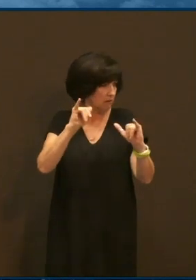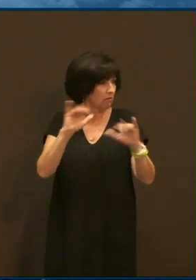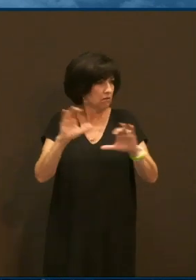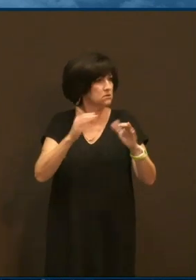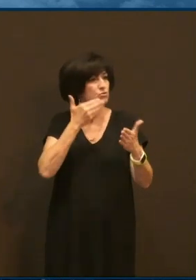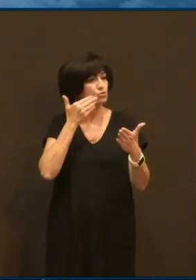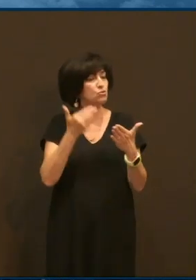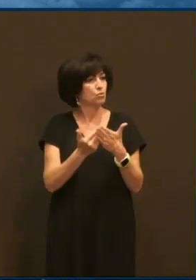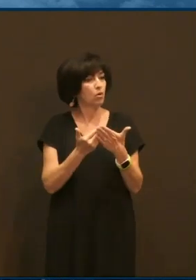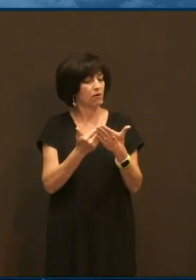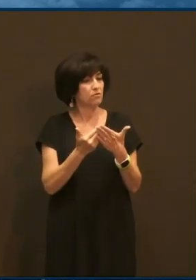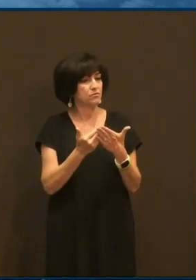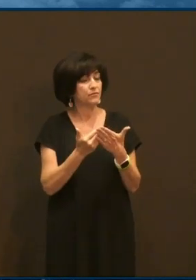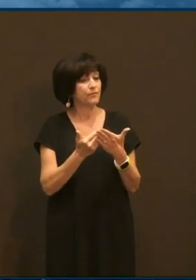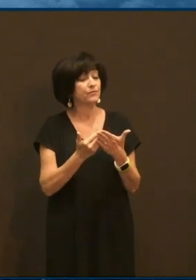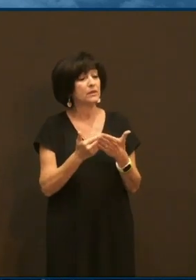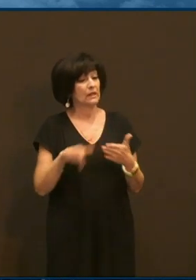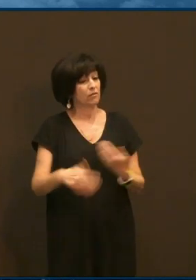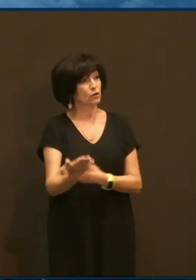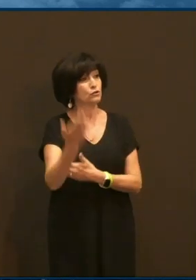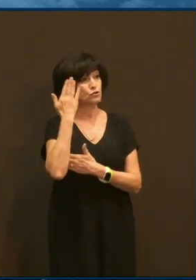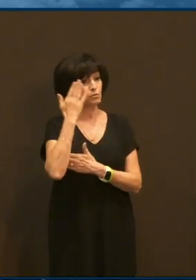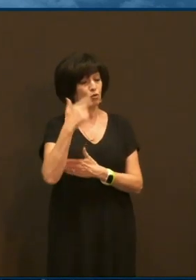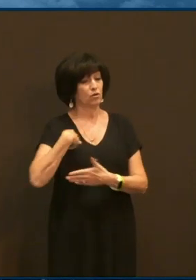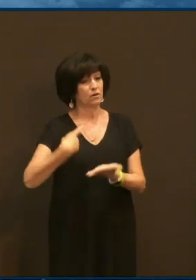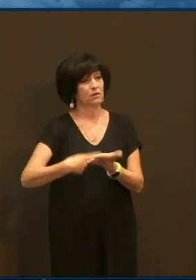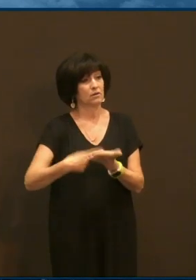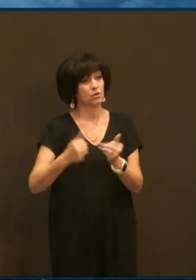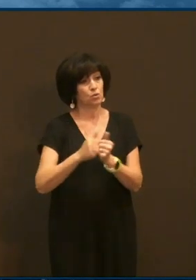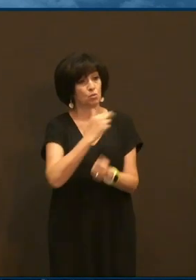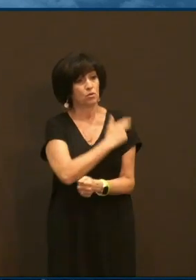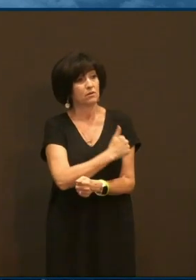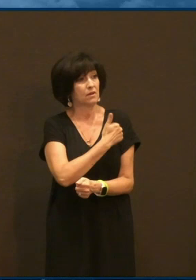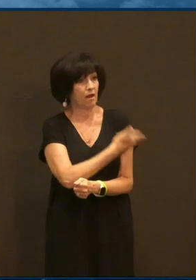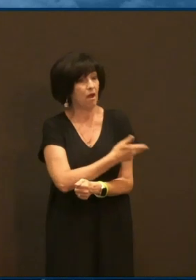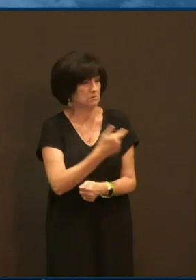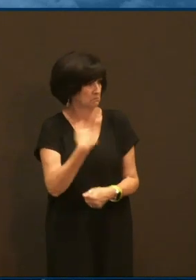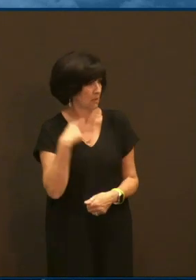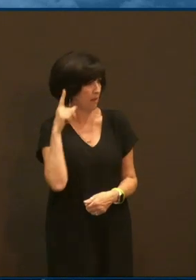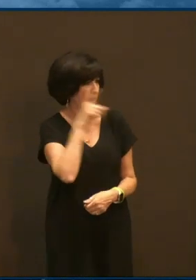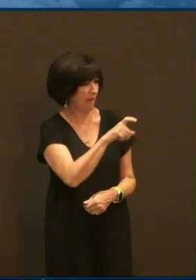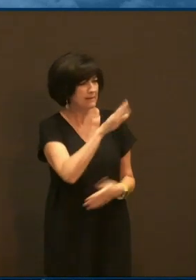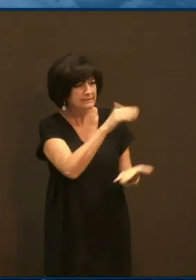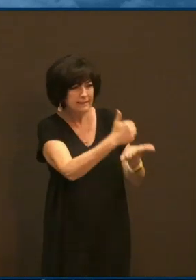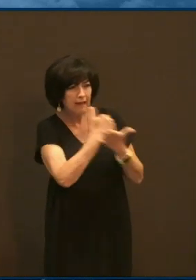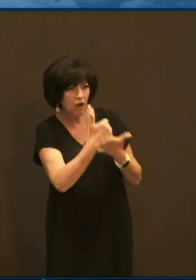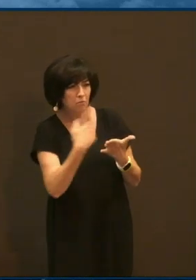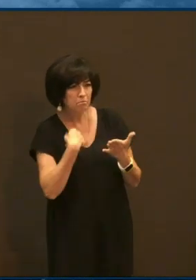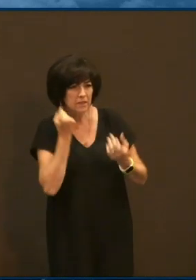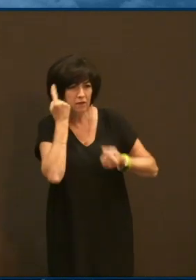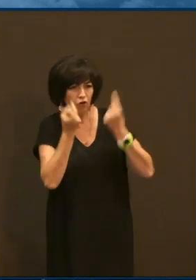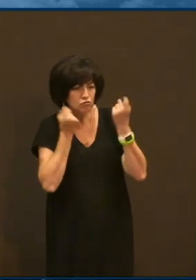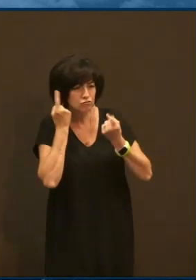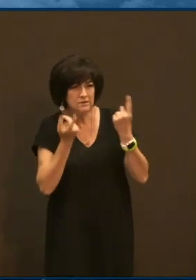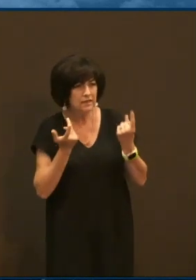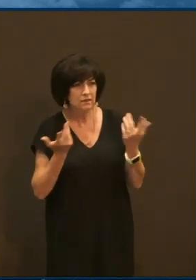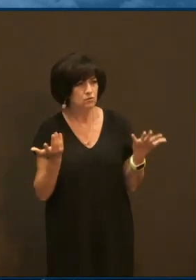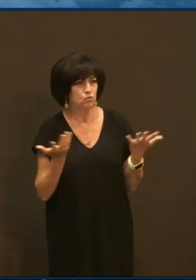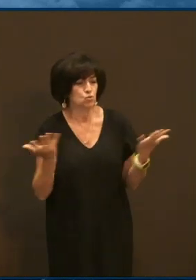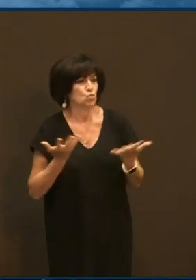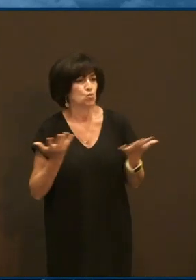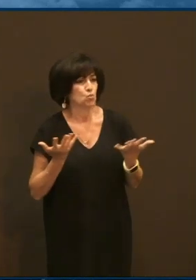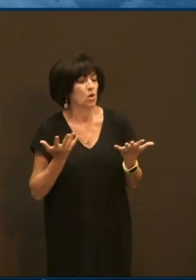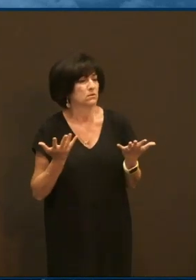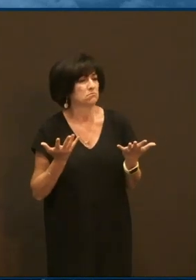the hospital call this morning, my question is, help me understand what we're seeing. Are we, and their